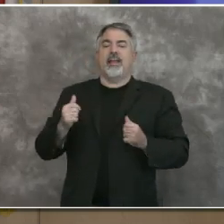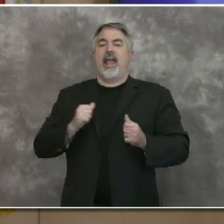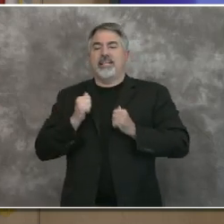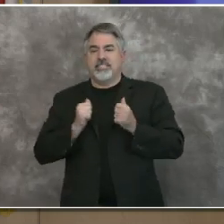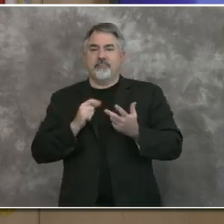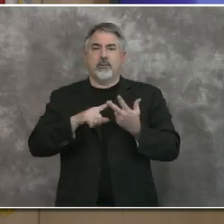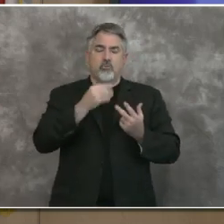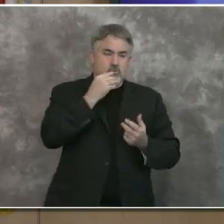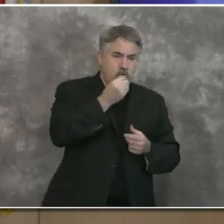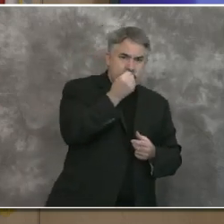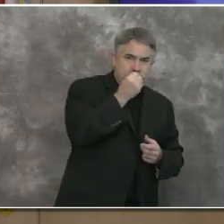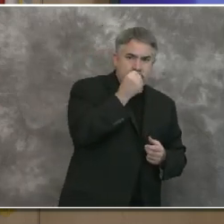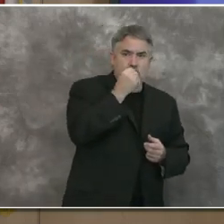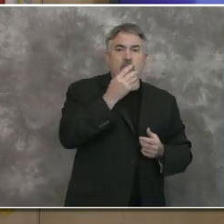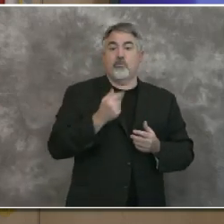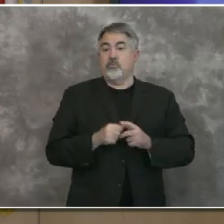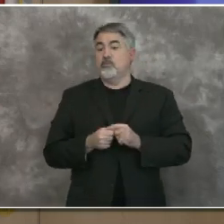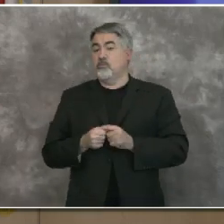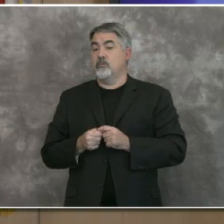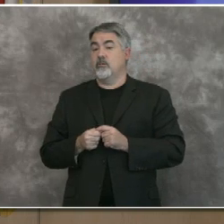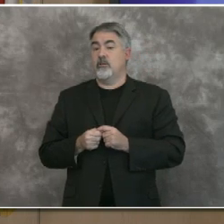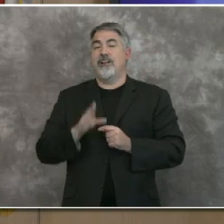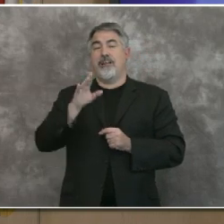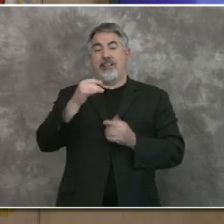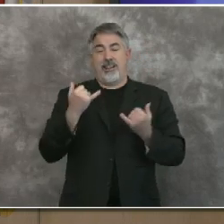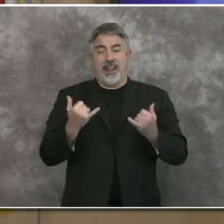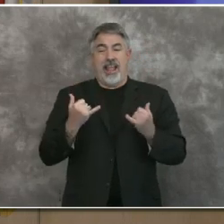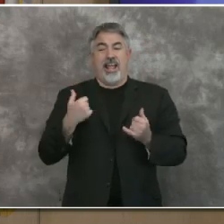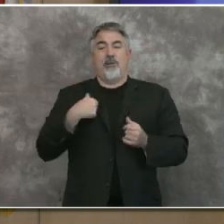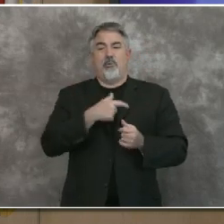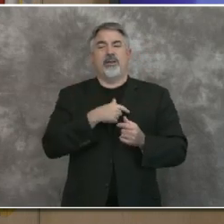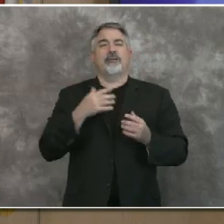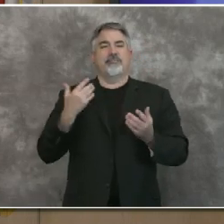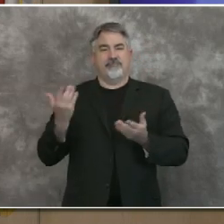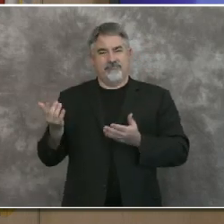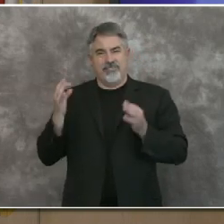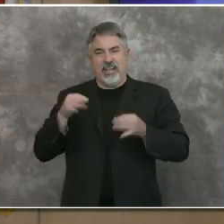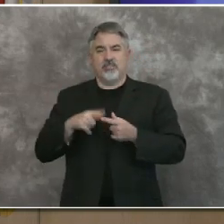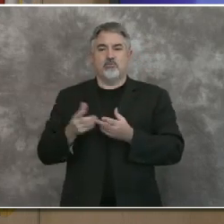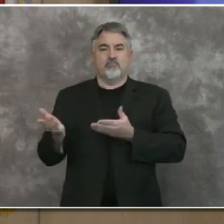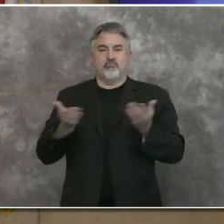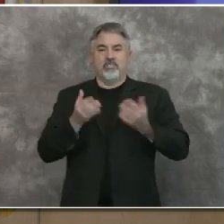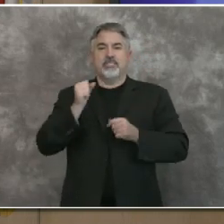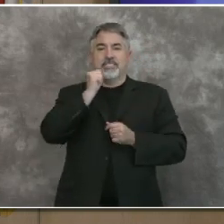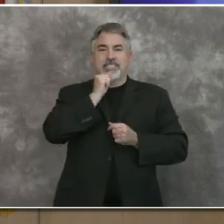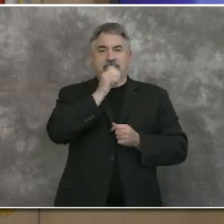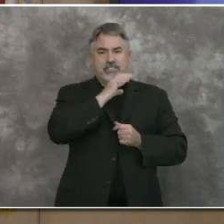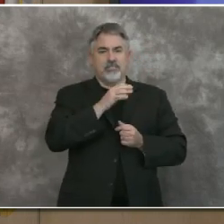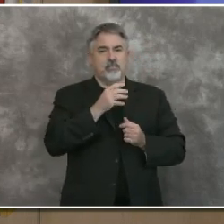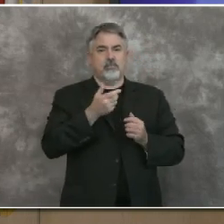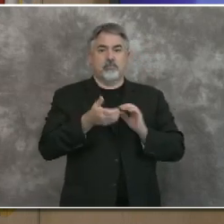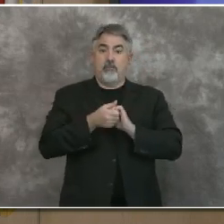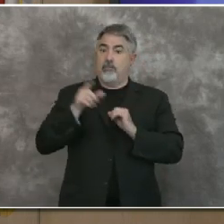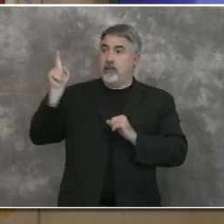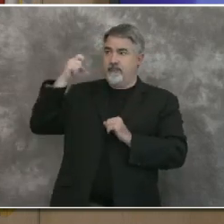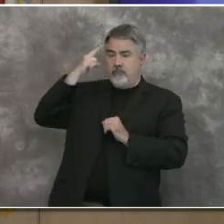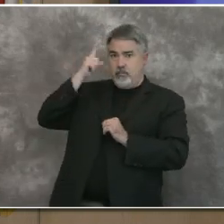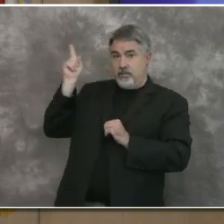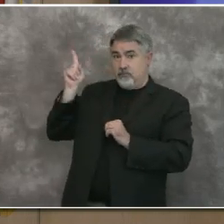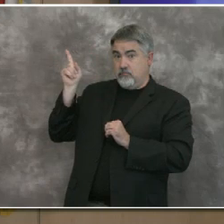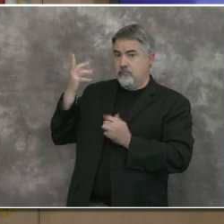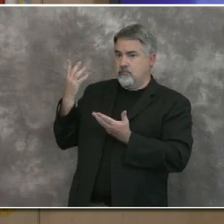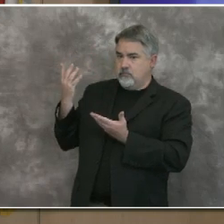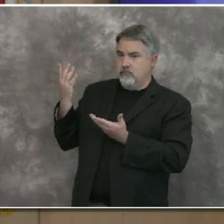Plates Delivered Home Meals for Senior program. This is a partnership with Governor Gavin Newsom and the state of California to bring